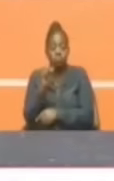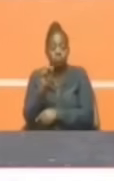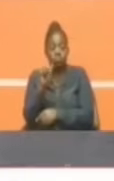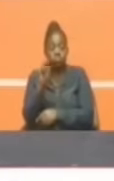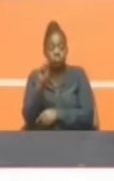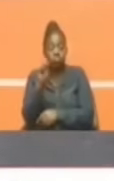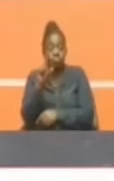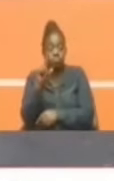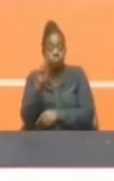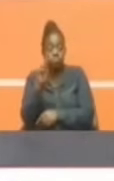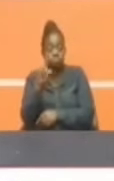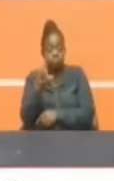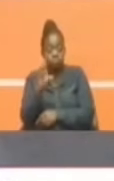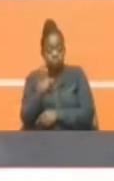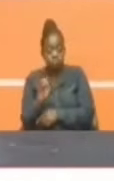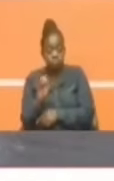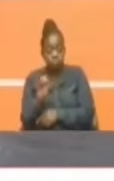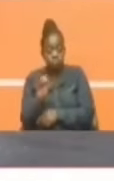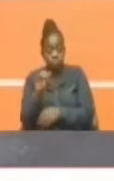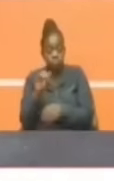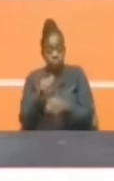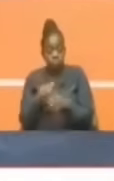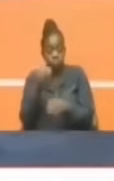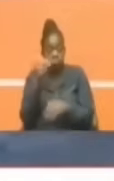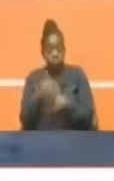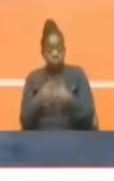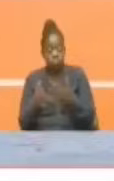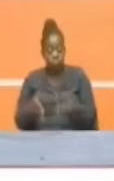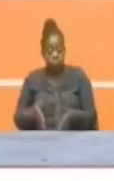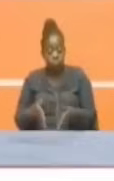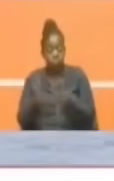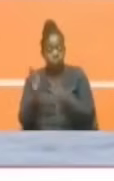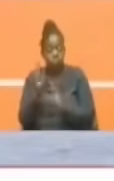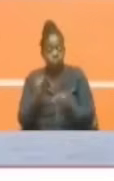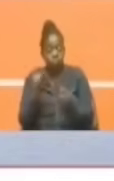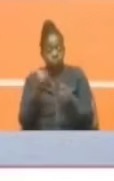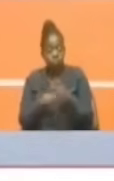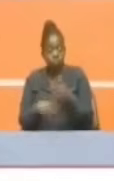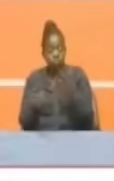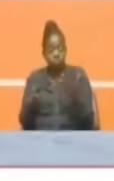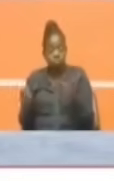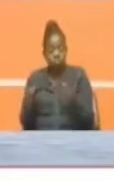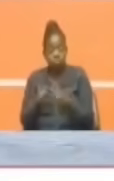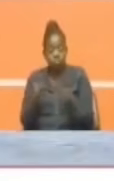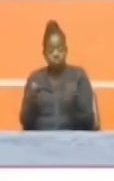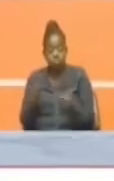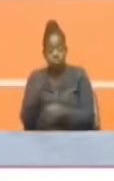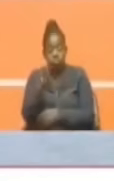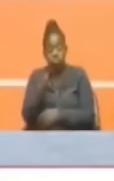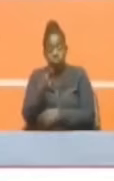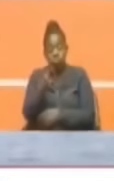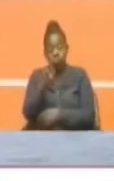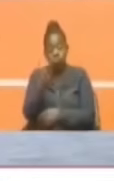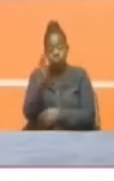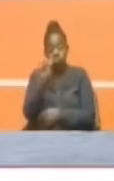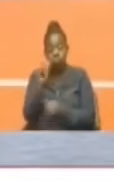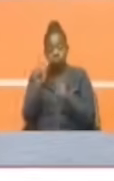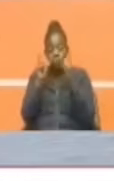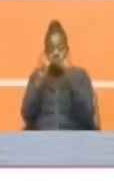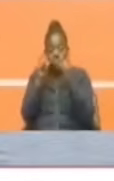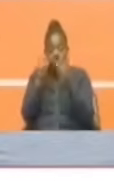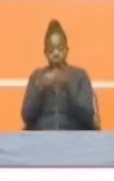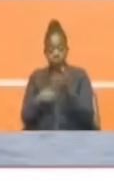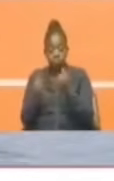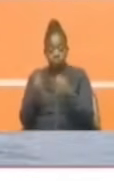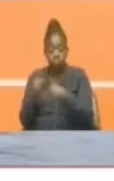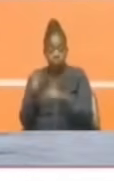mwalo gw'e Kalokoso n'emyalo emirala egiriraanyeewo. Kino abatuuze bakitadde ku musambo gw'ennyanja Mukasa nga bagamba nti kino